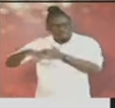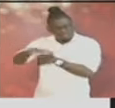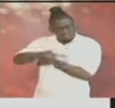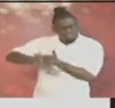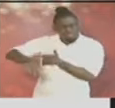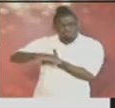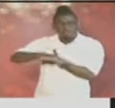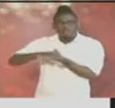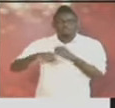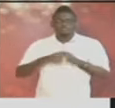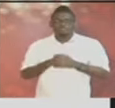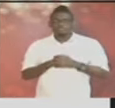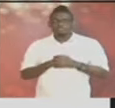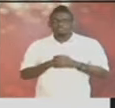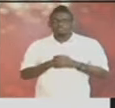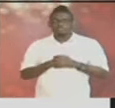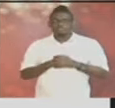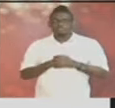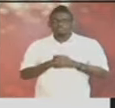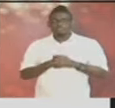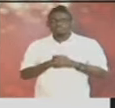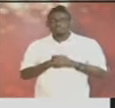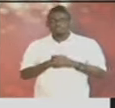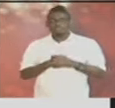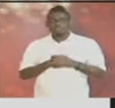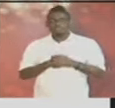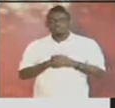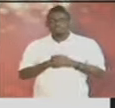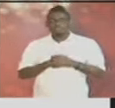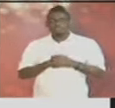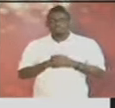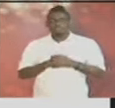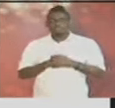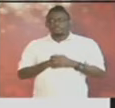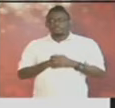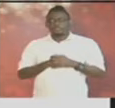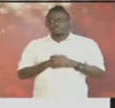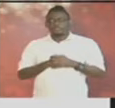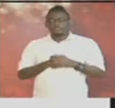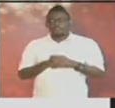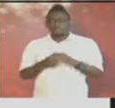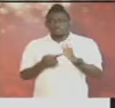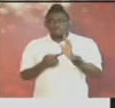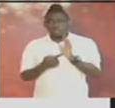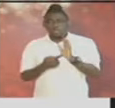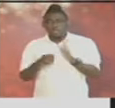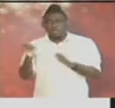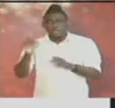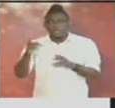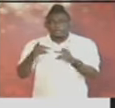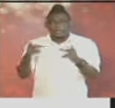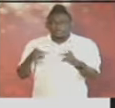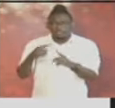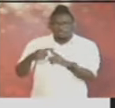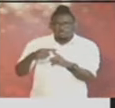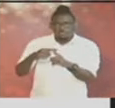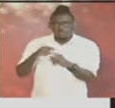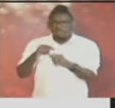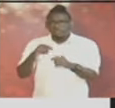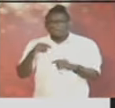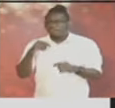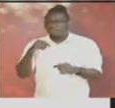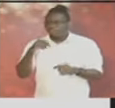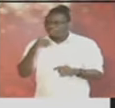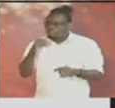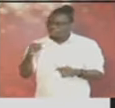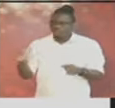while it does identify for us the impact of COVID-19, it doesn't give us a full and true picture when